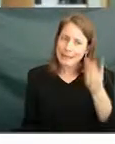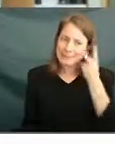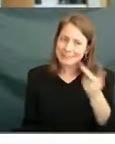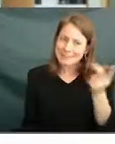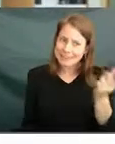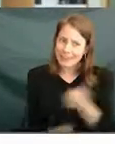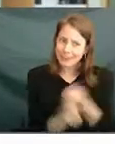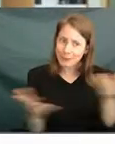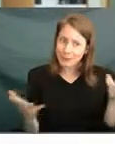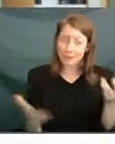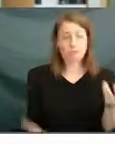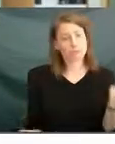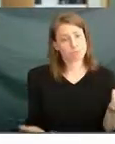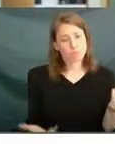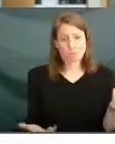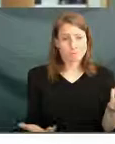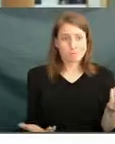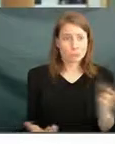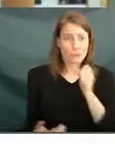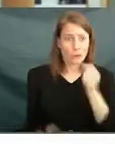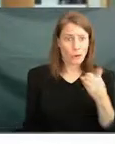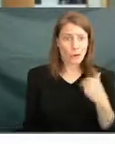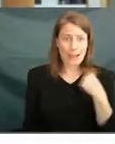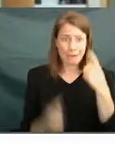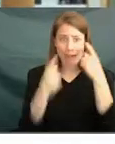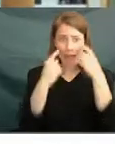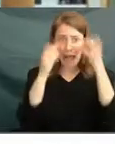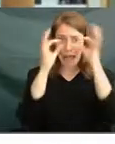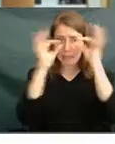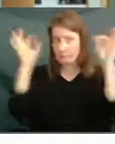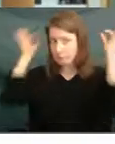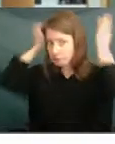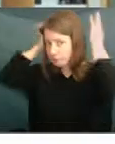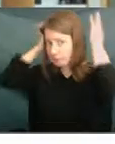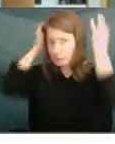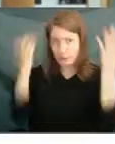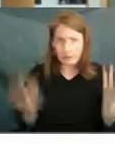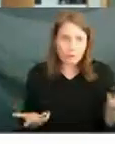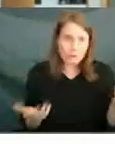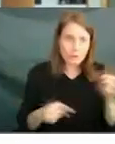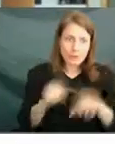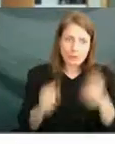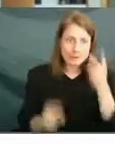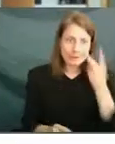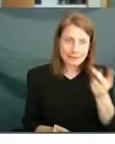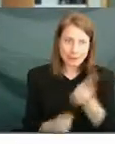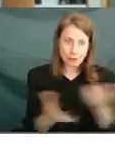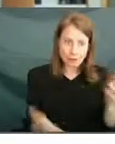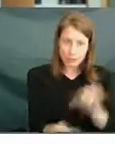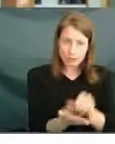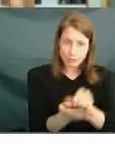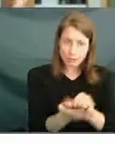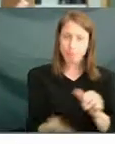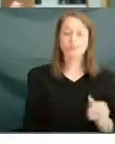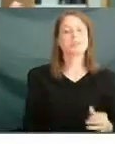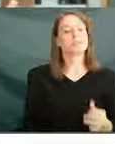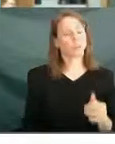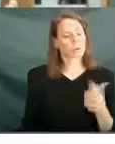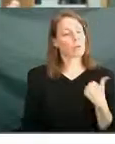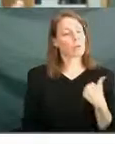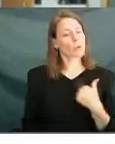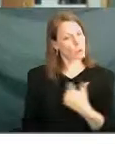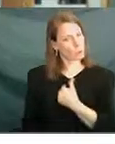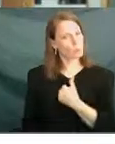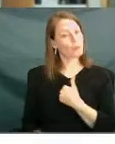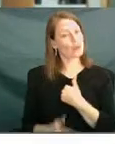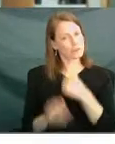eyes in our neck with teachers. And after we started the program, we also told the same to the parents, of course. The parents called,